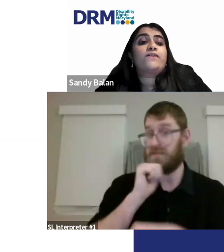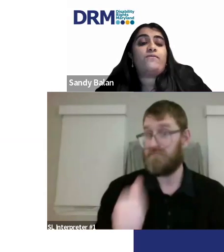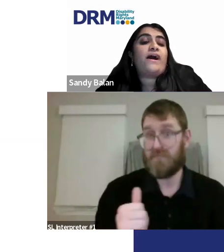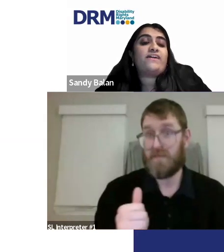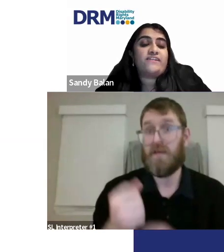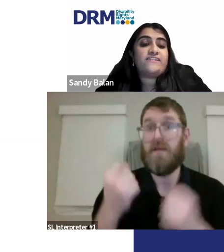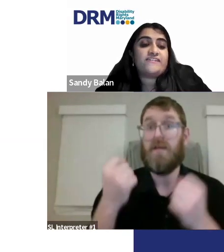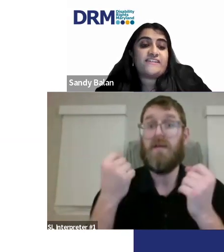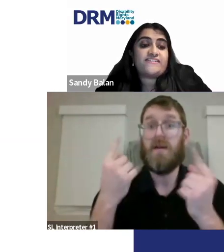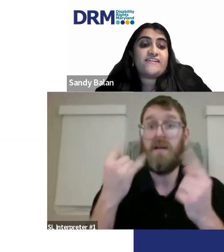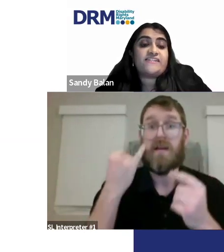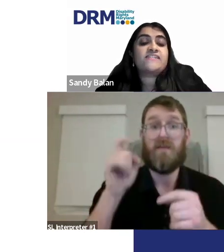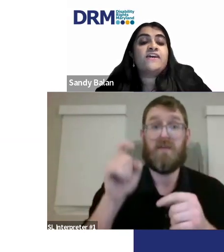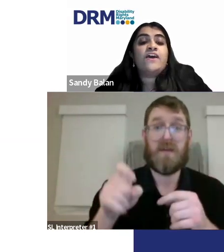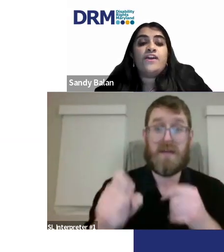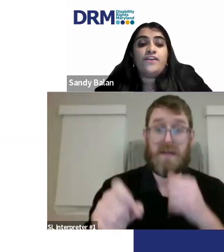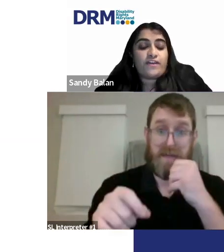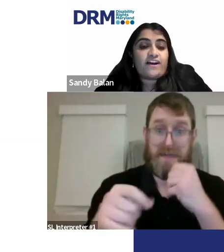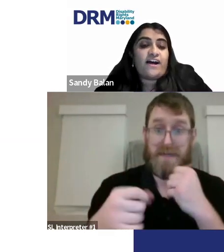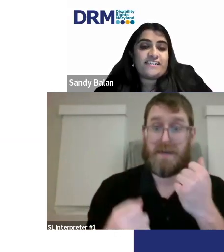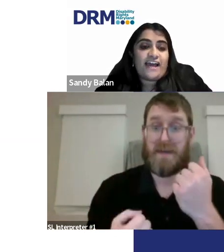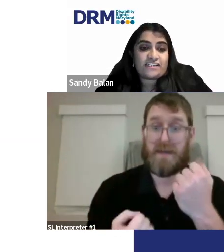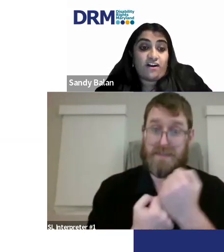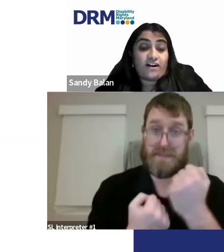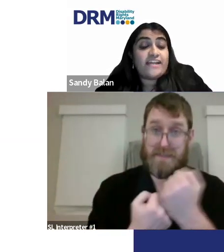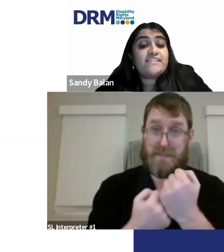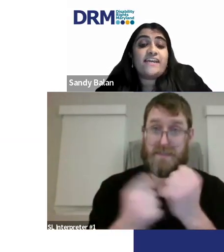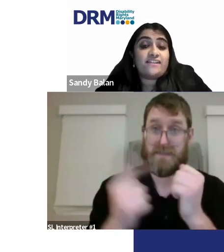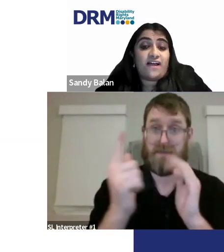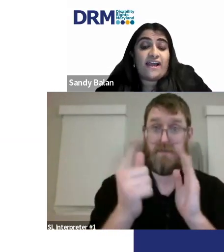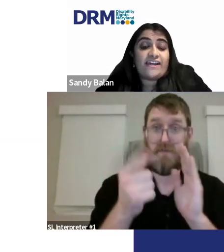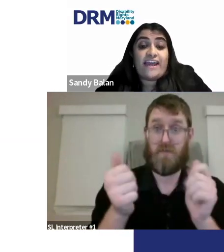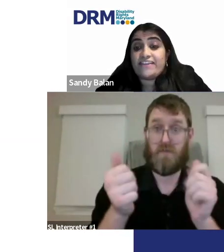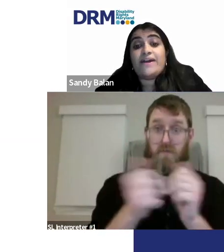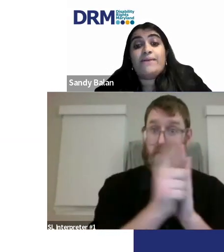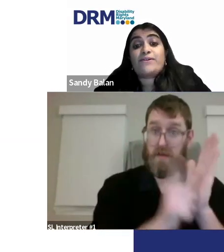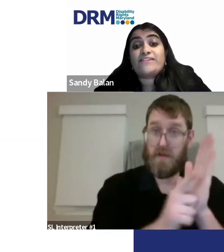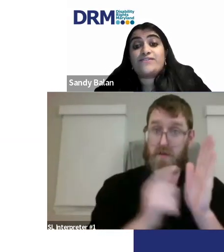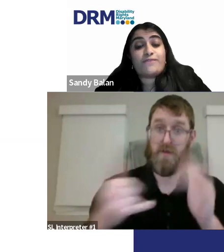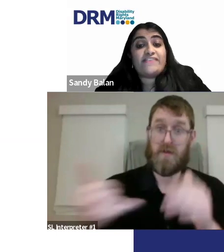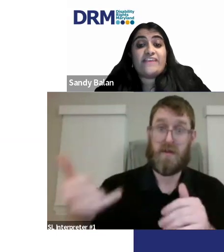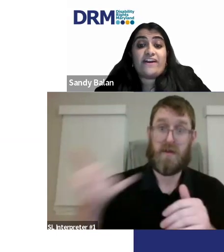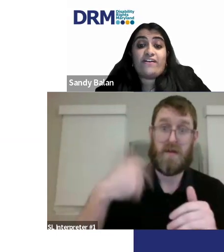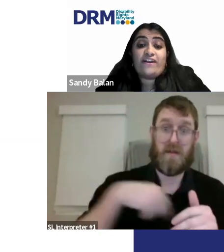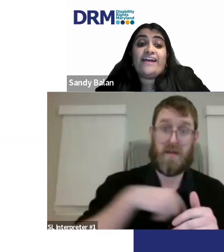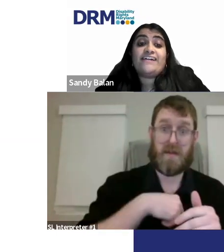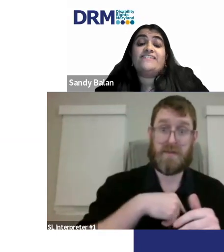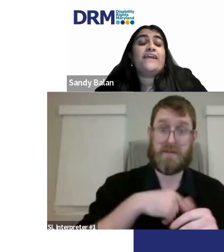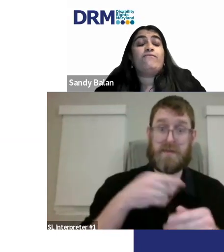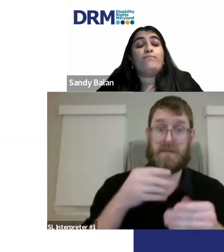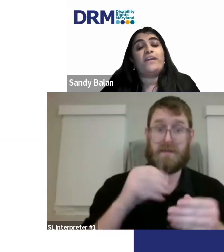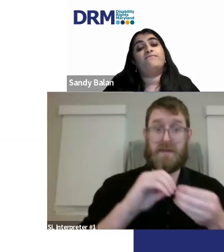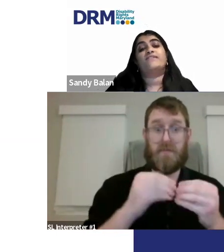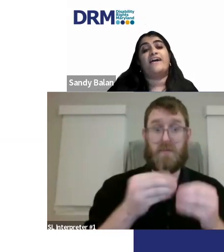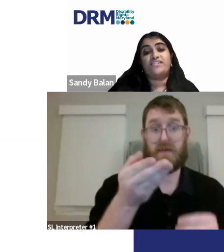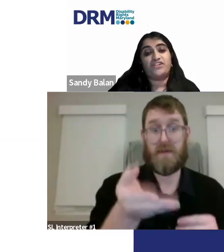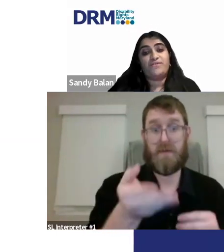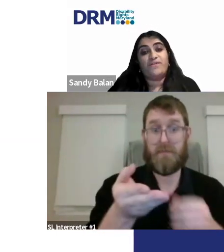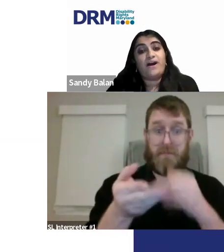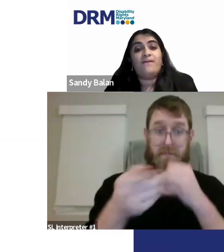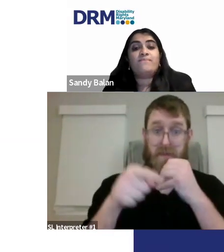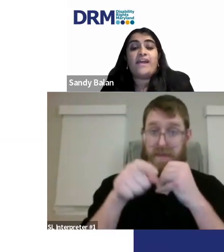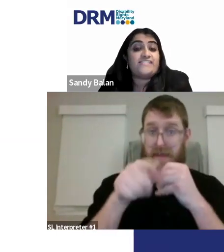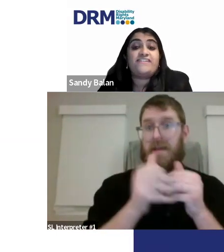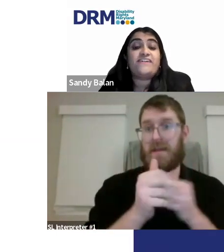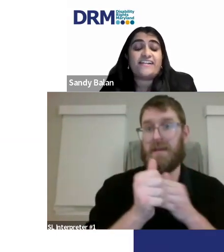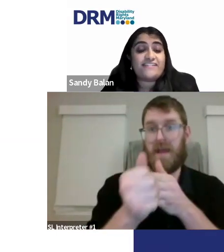you do require legal assistance, you can contact our intake line, and the number is right there, and they will be able to guide